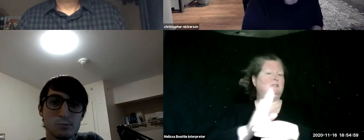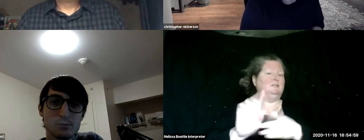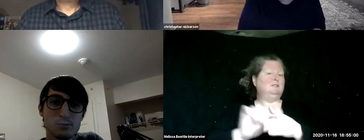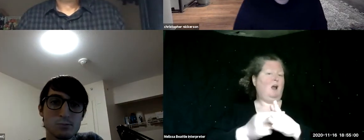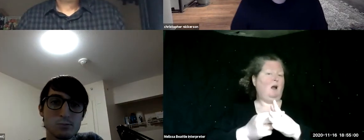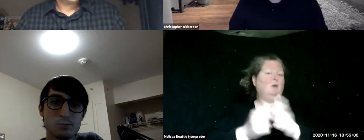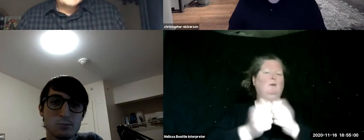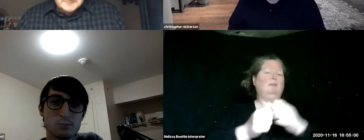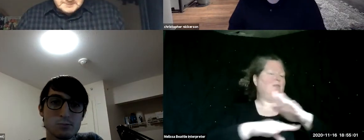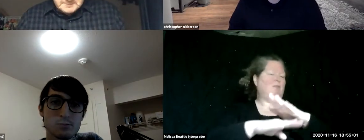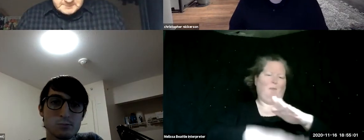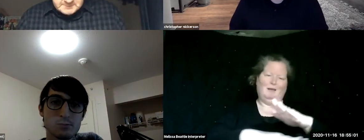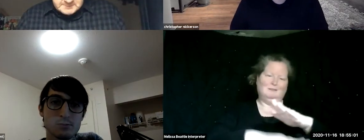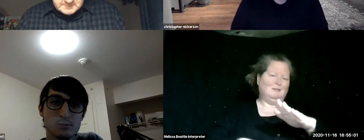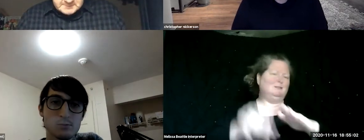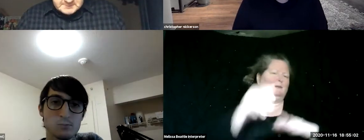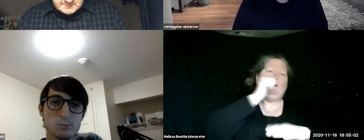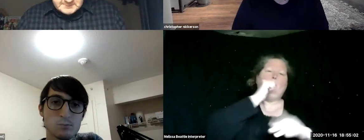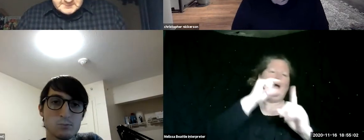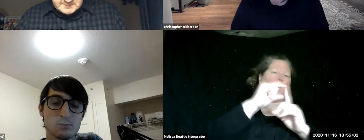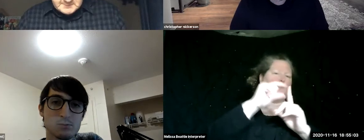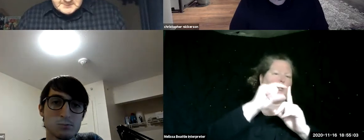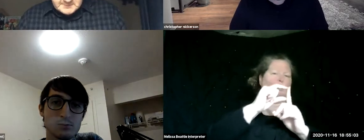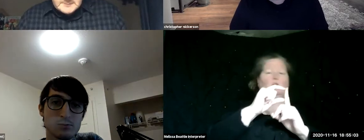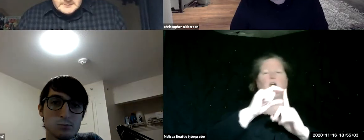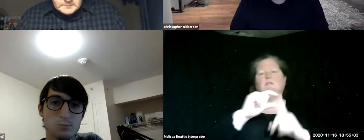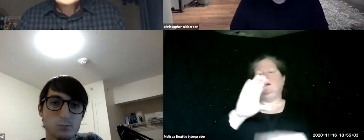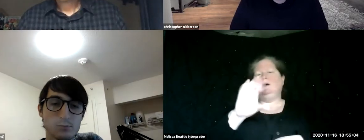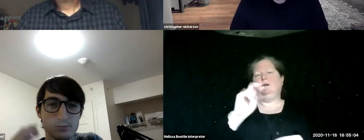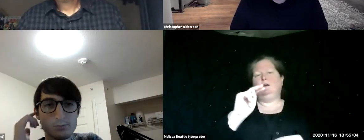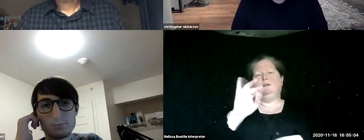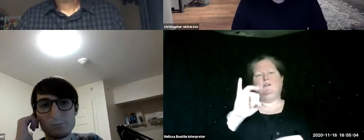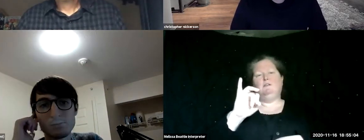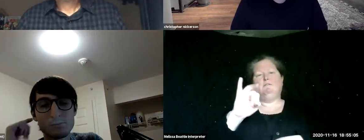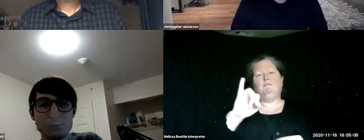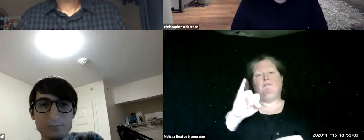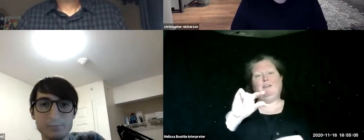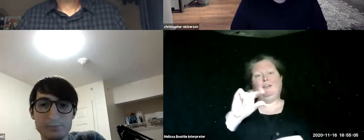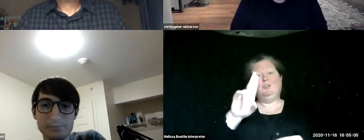those basics, with passwords, with configurations, with, you know, even